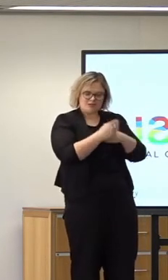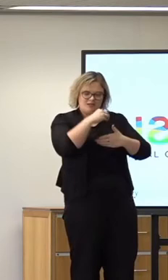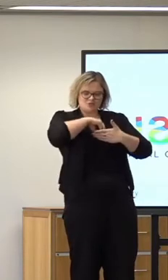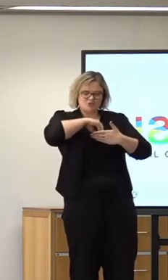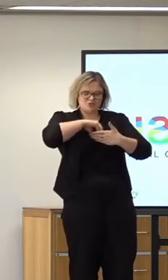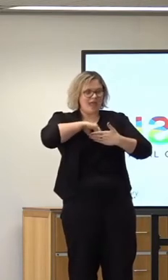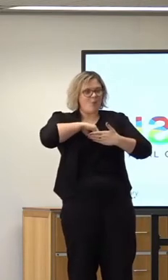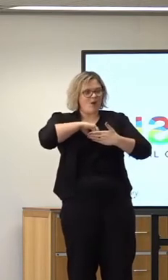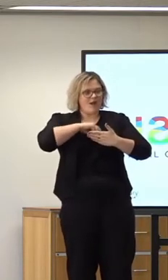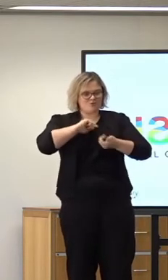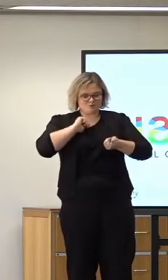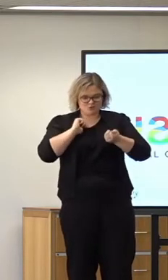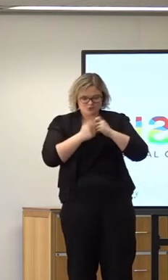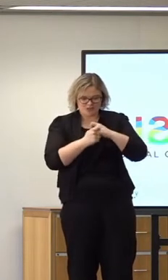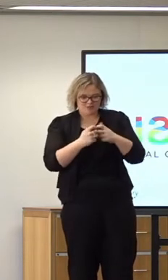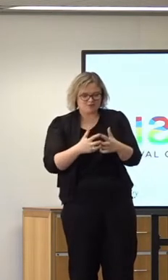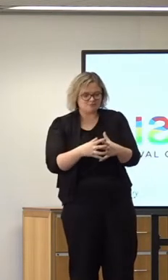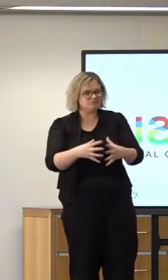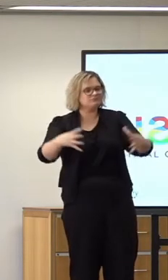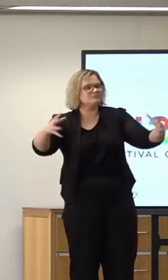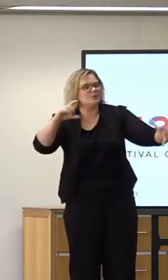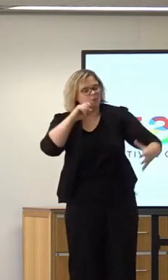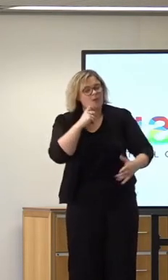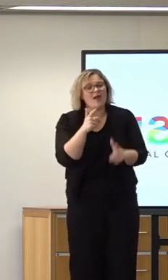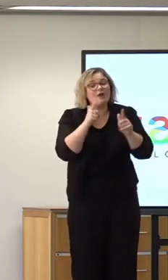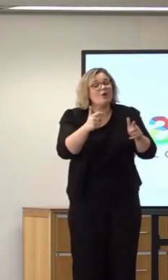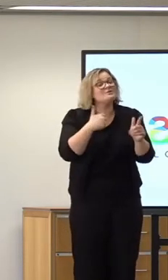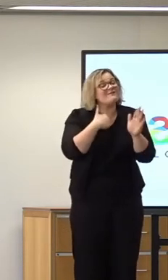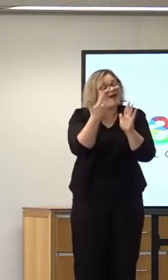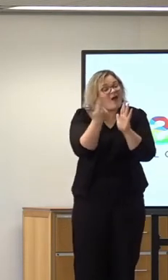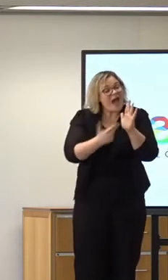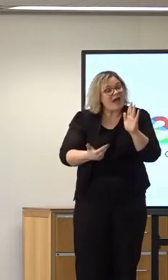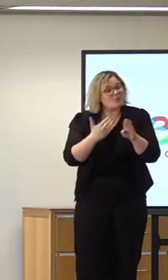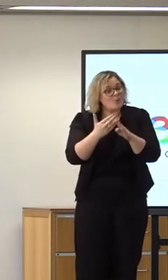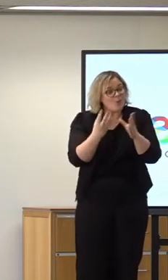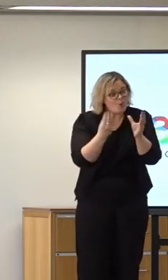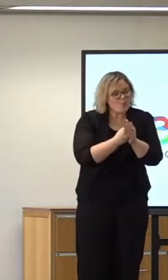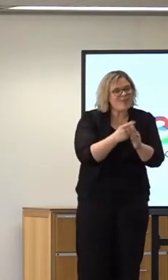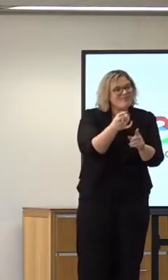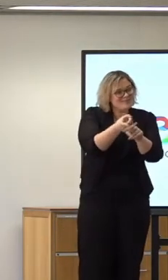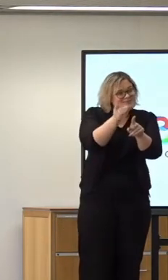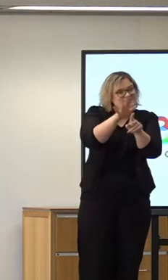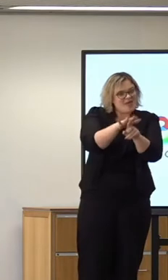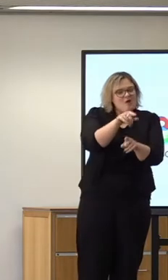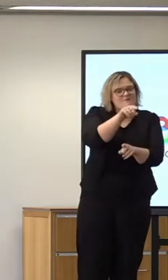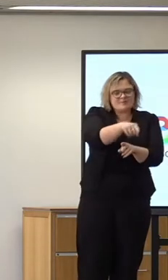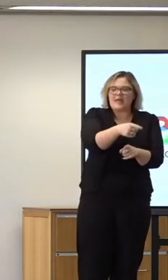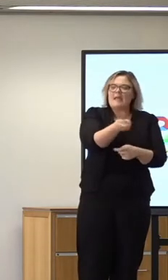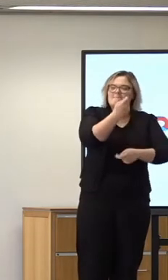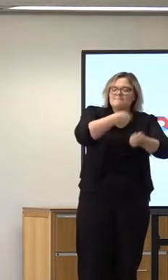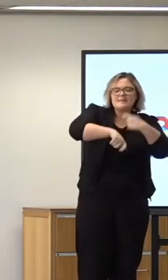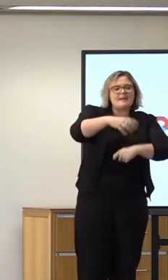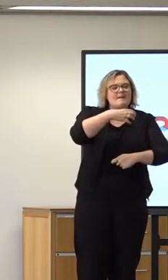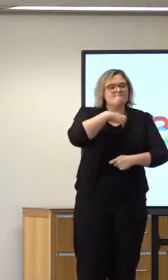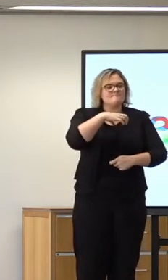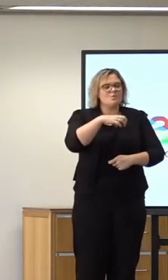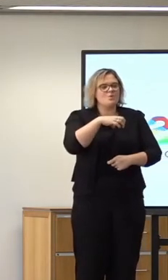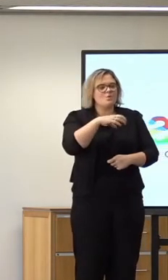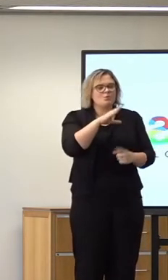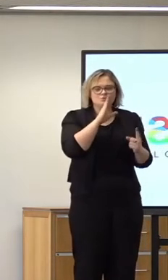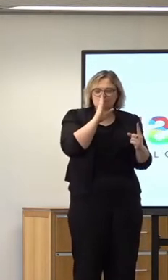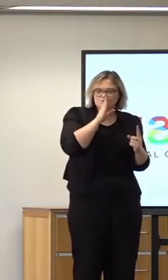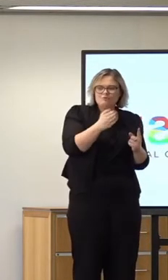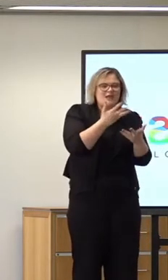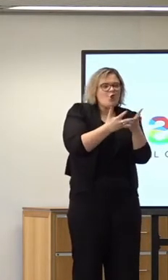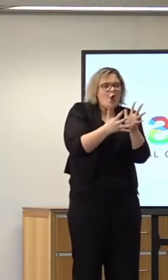And I guess we're noticing as well that a lot of artists that we work with are starting to be very direct in the way that they